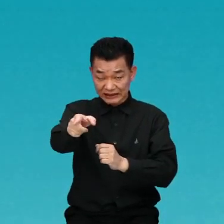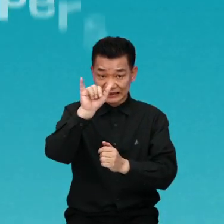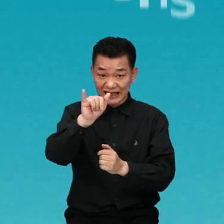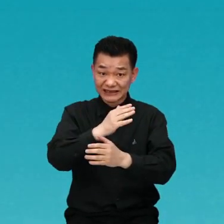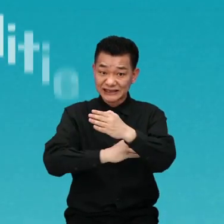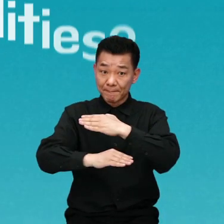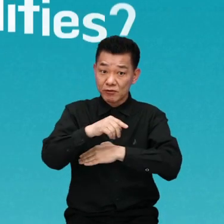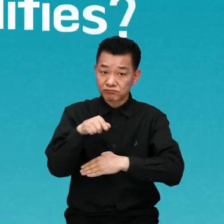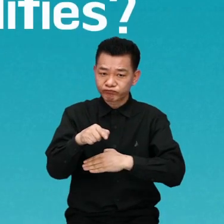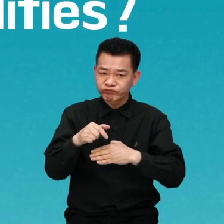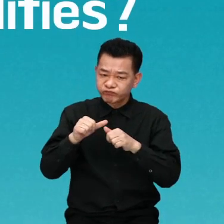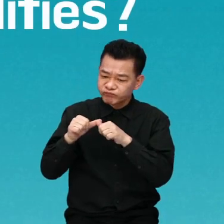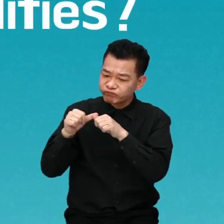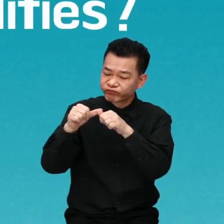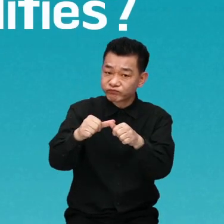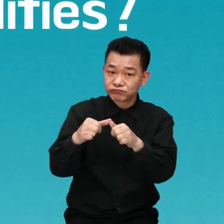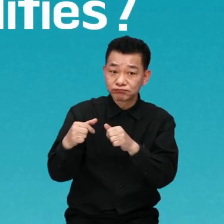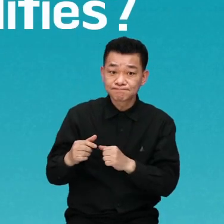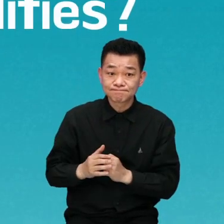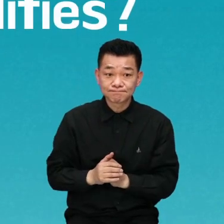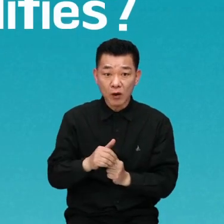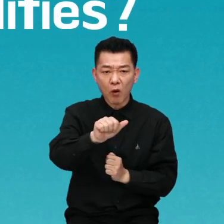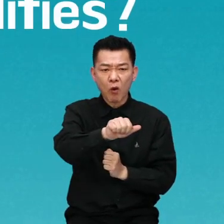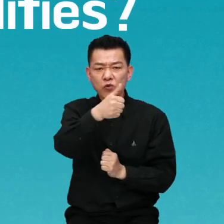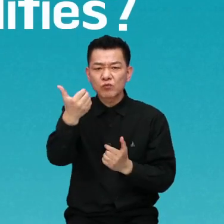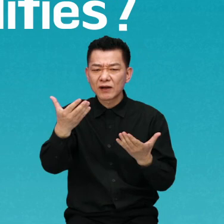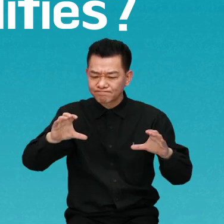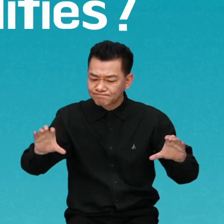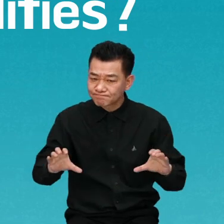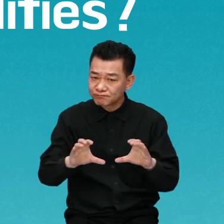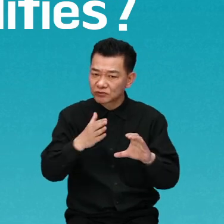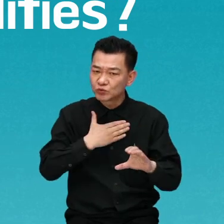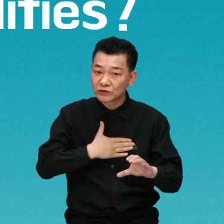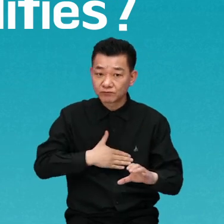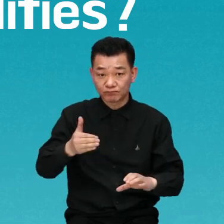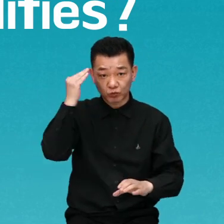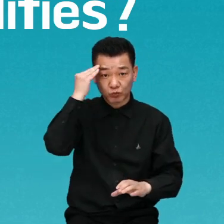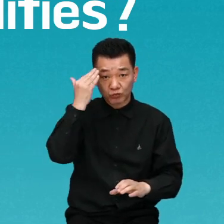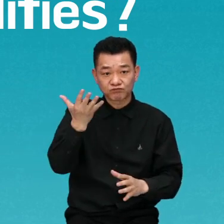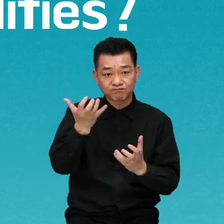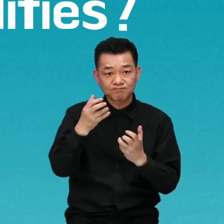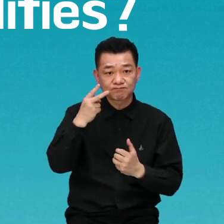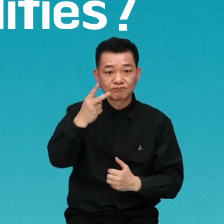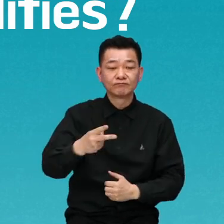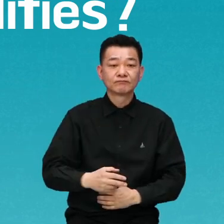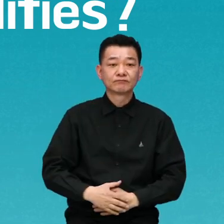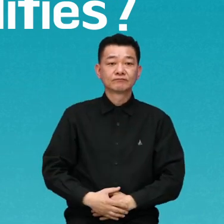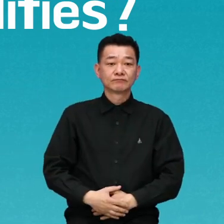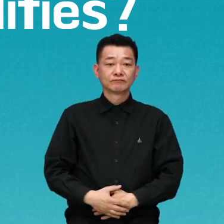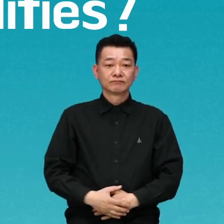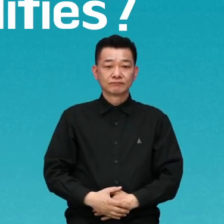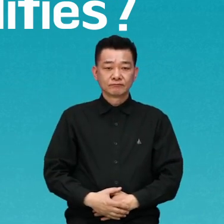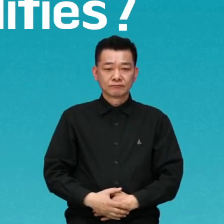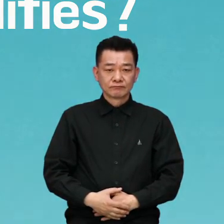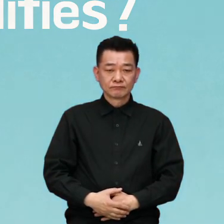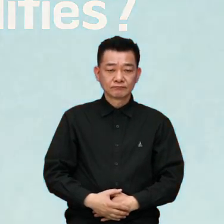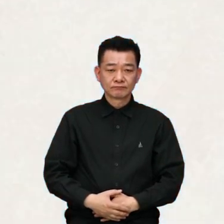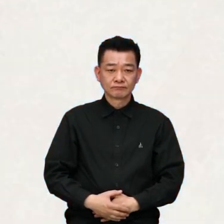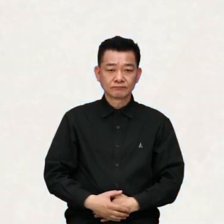also curious about what measures are being taken to sustainably ensure the rights of persons with disabilities.